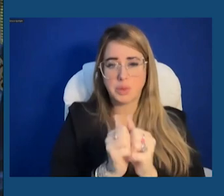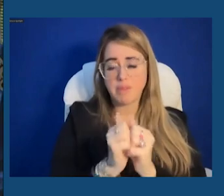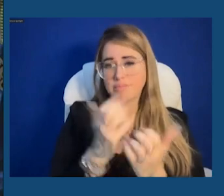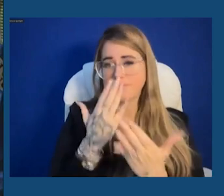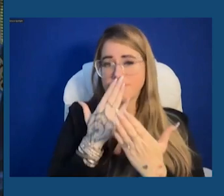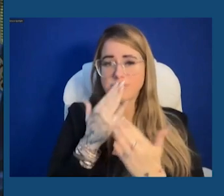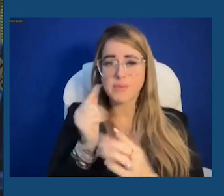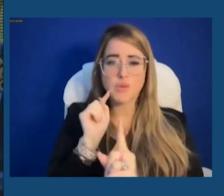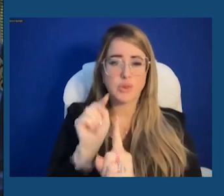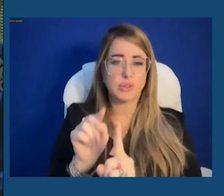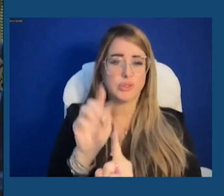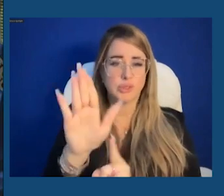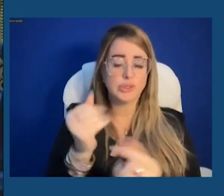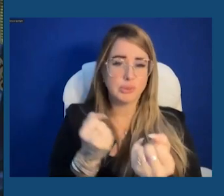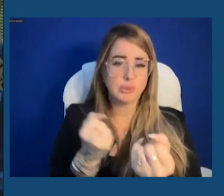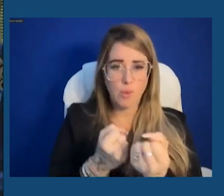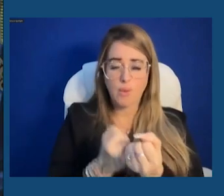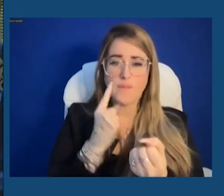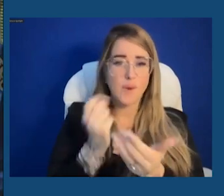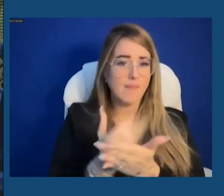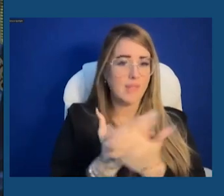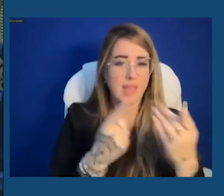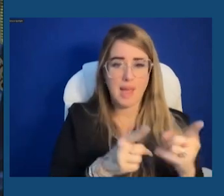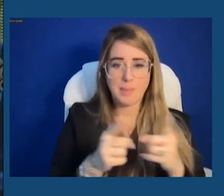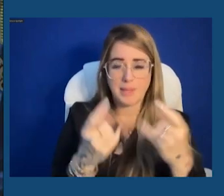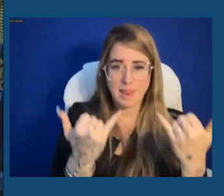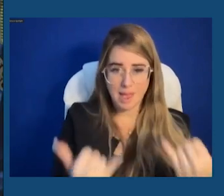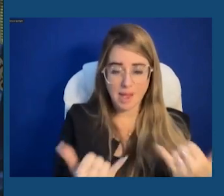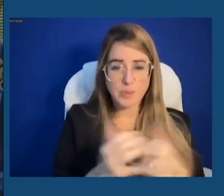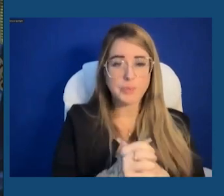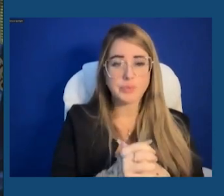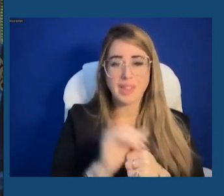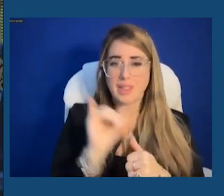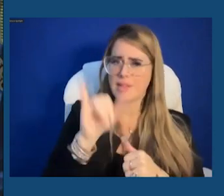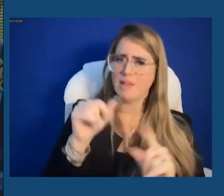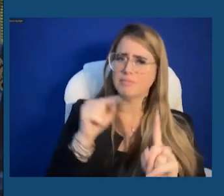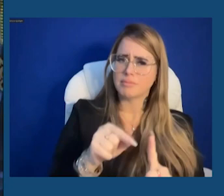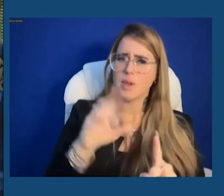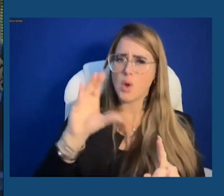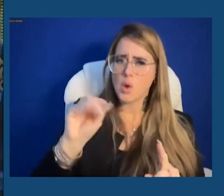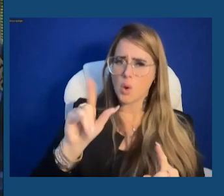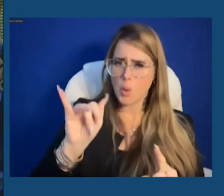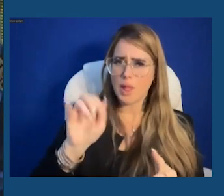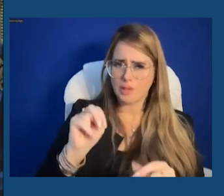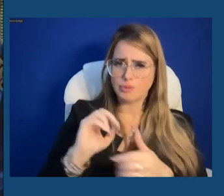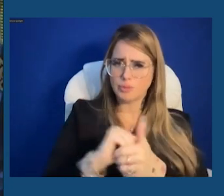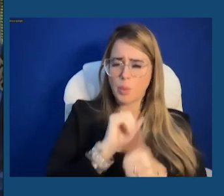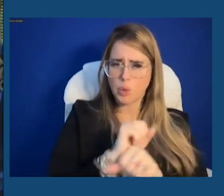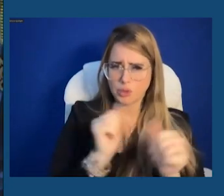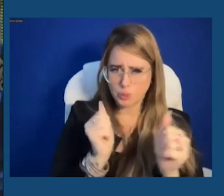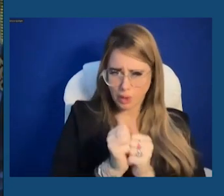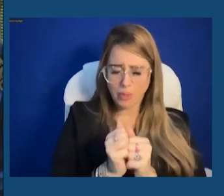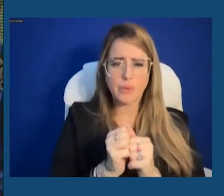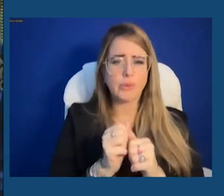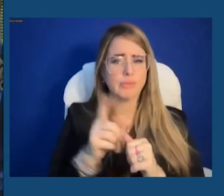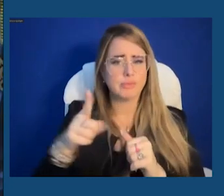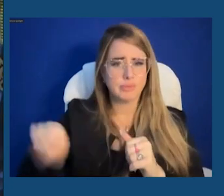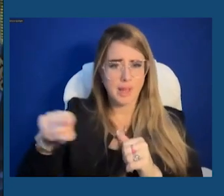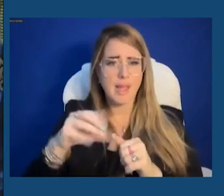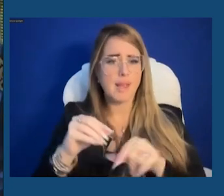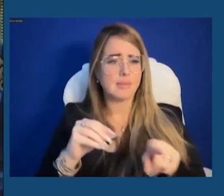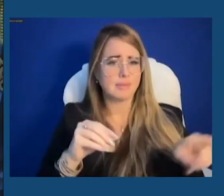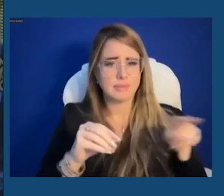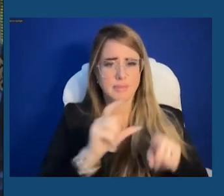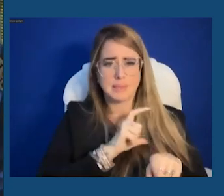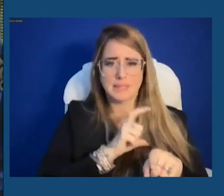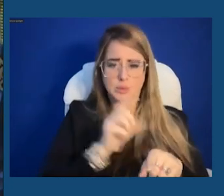support for all we're doing here. And it's that coalition on this side as well as with law enforcement, we're going to make a difference. So let's talk